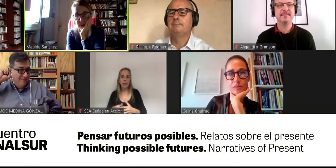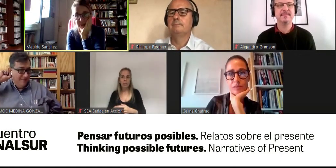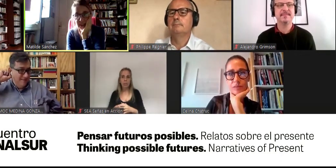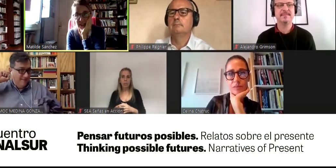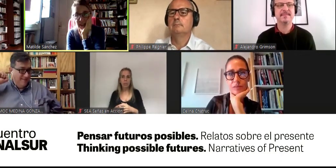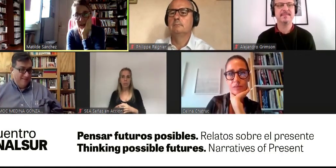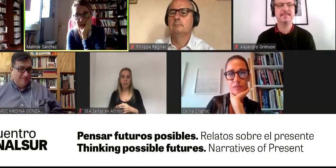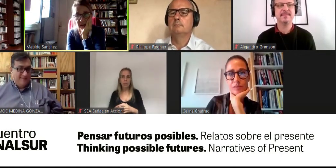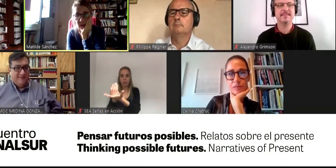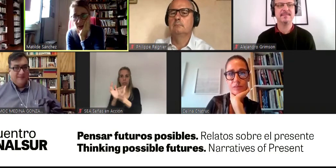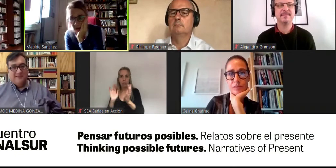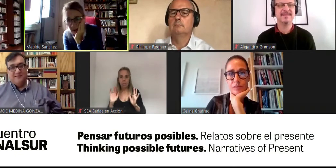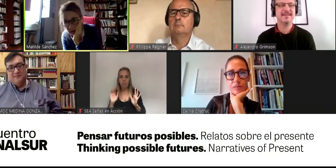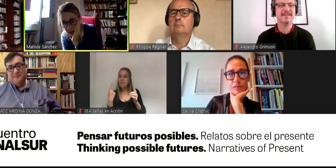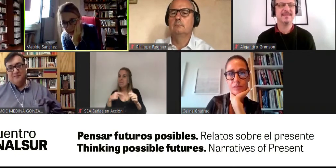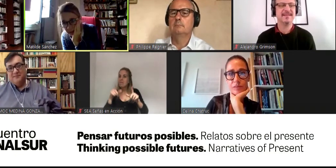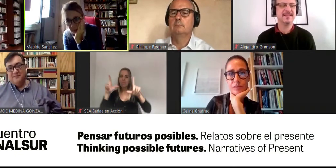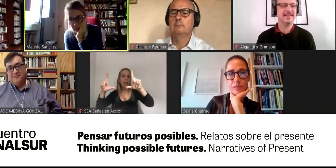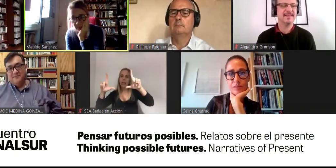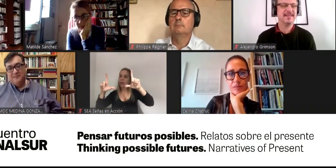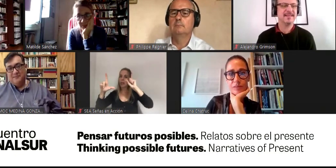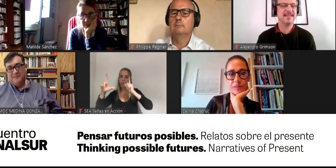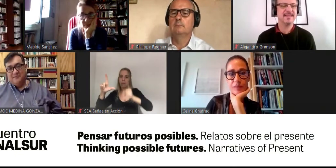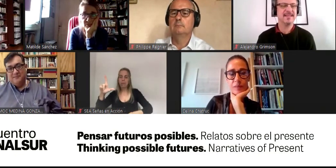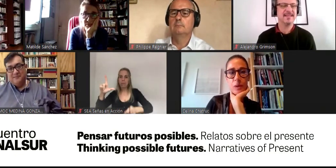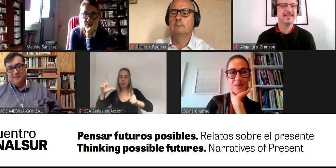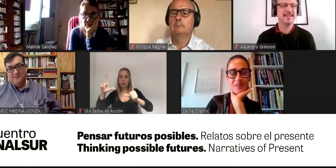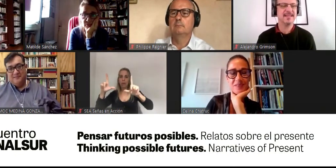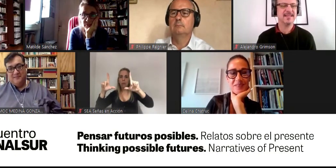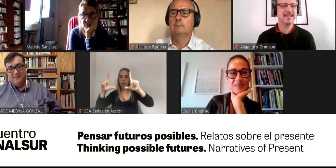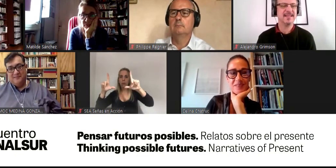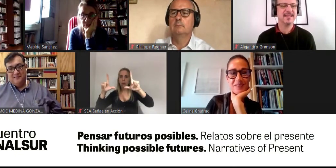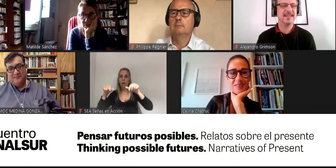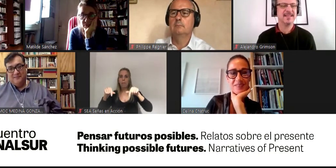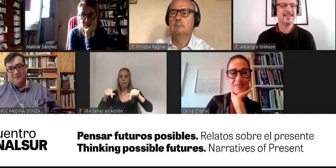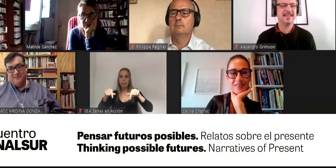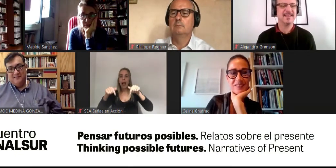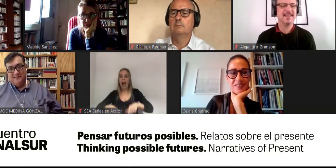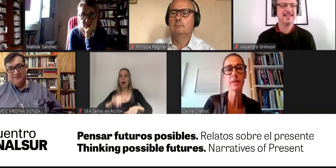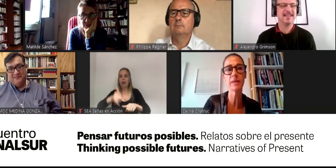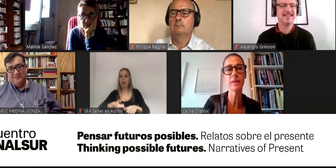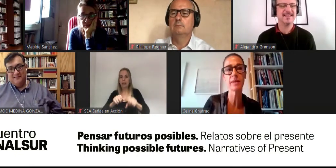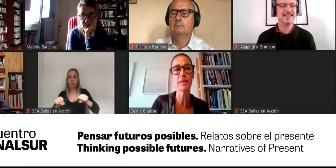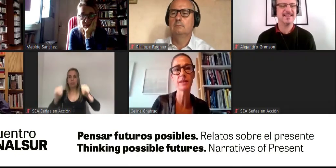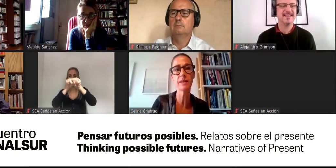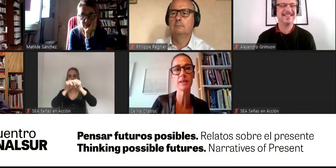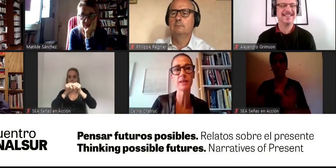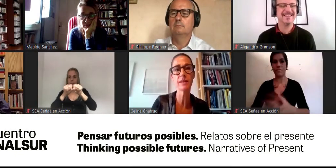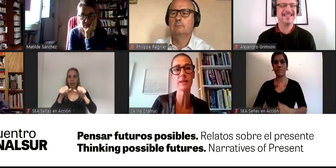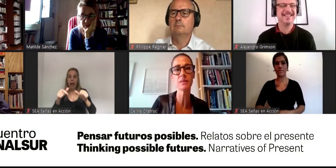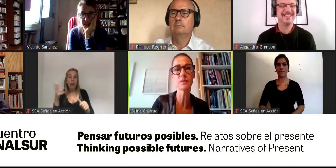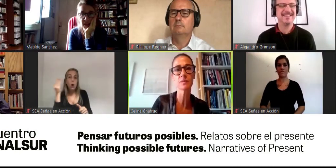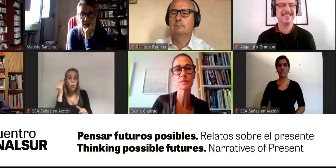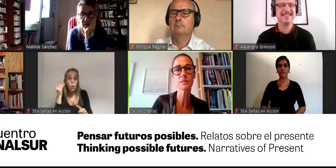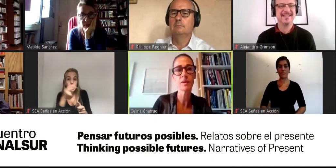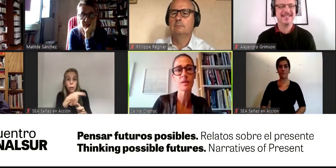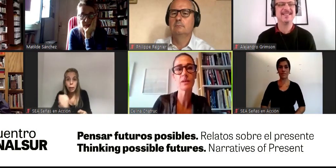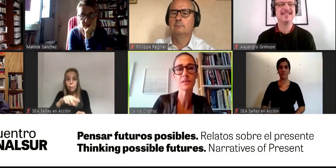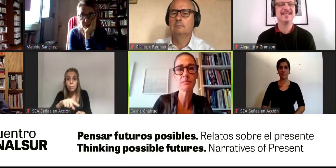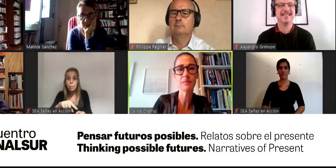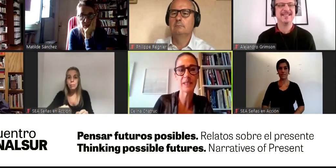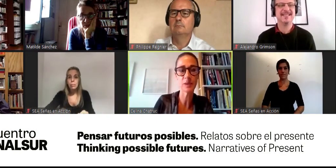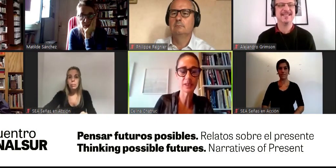back, well, she's back, but she's frozen. I am back. Great. Can you hear me